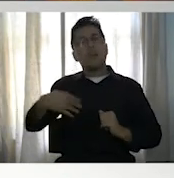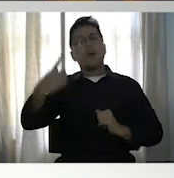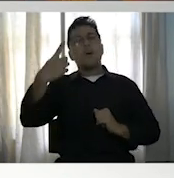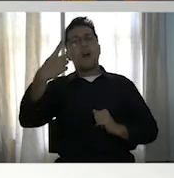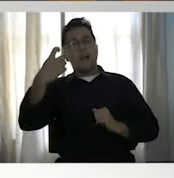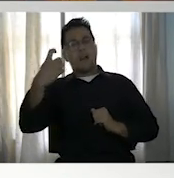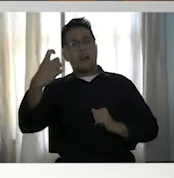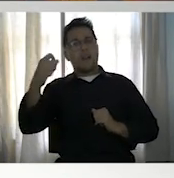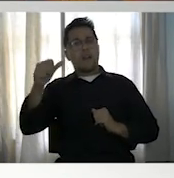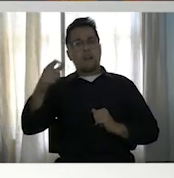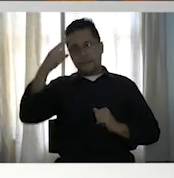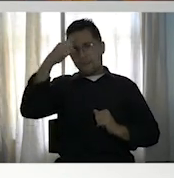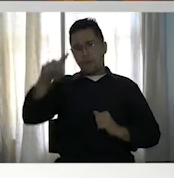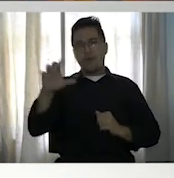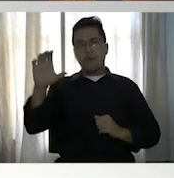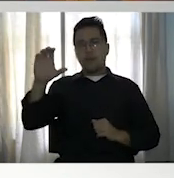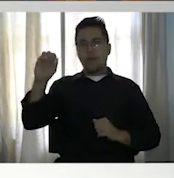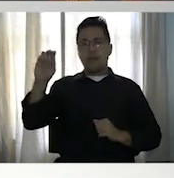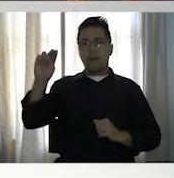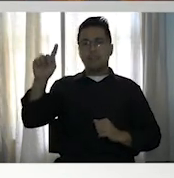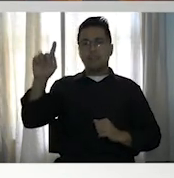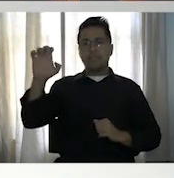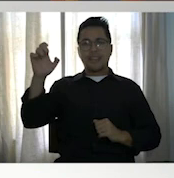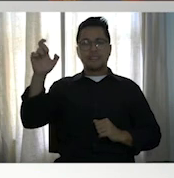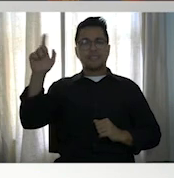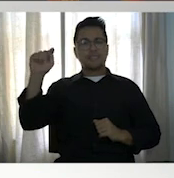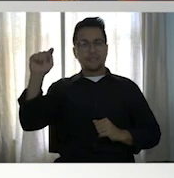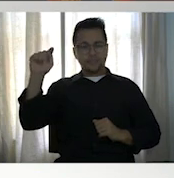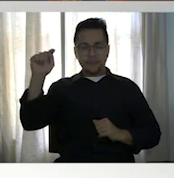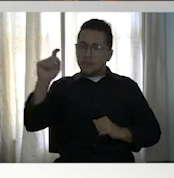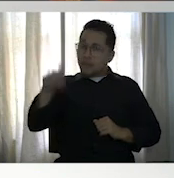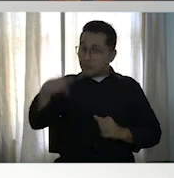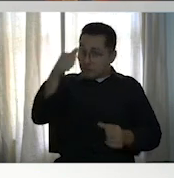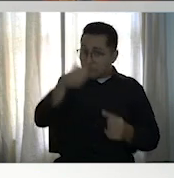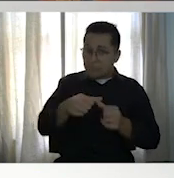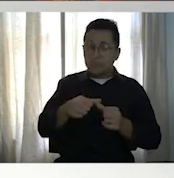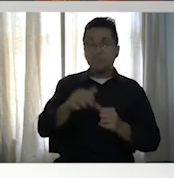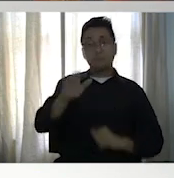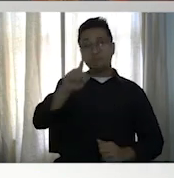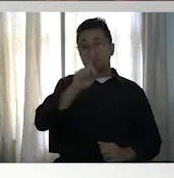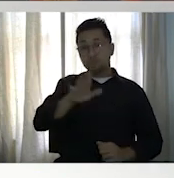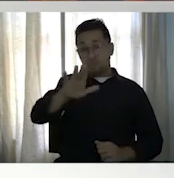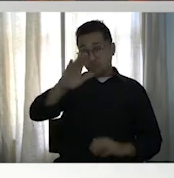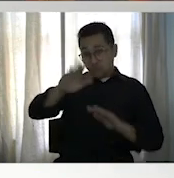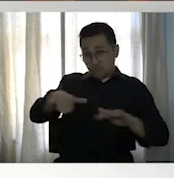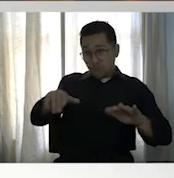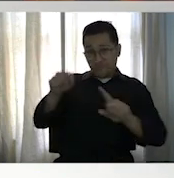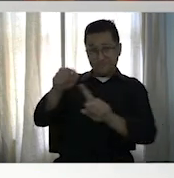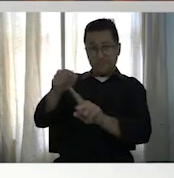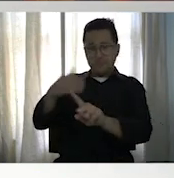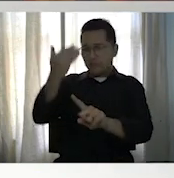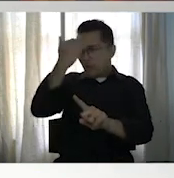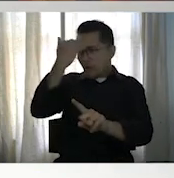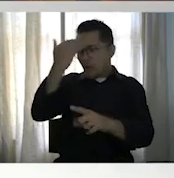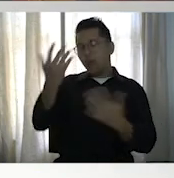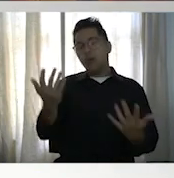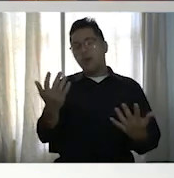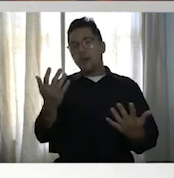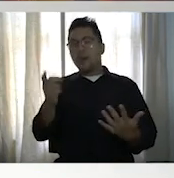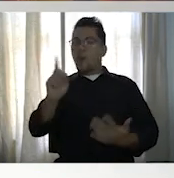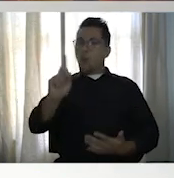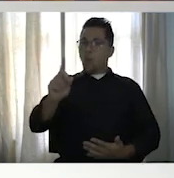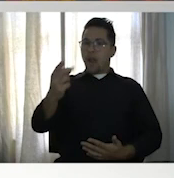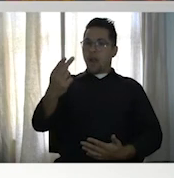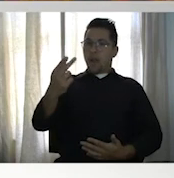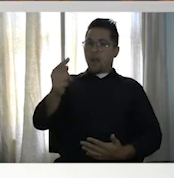is about context. You know, just to remember, make sure your child really knows. I don't mean to say where he